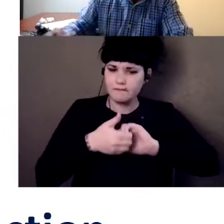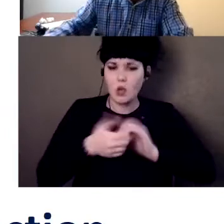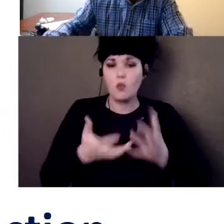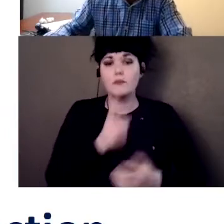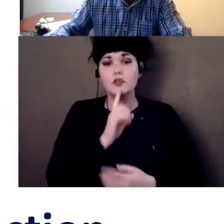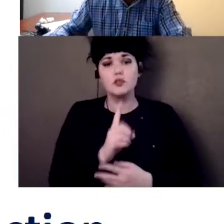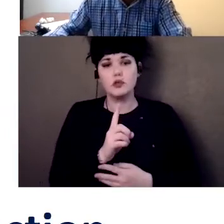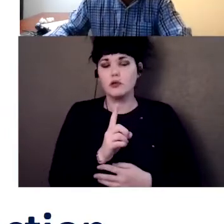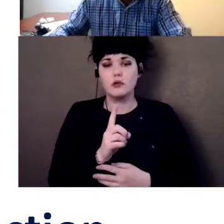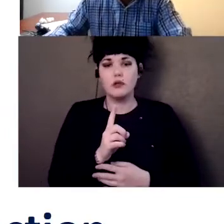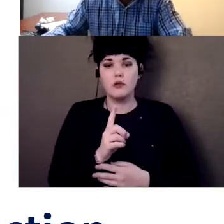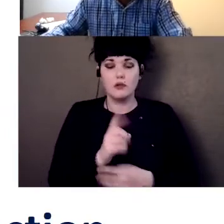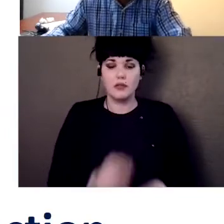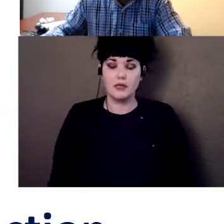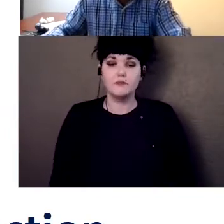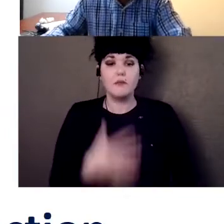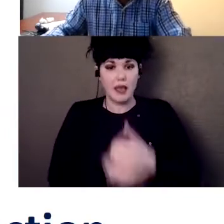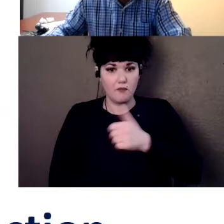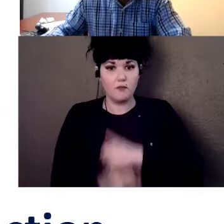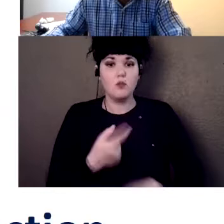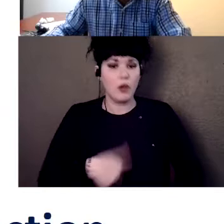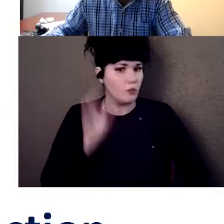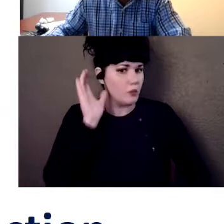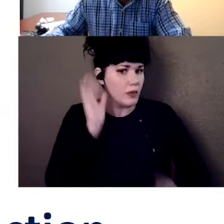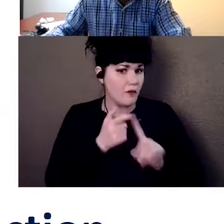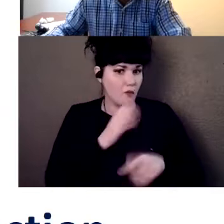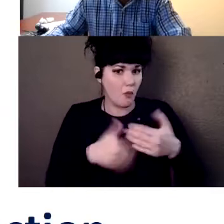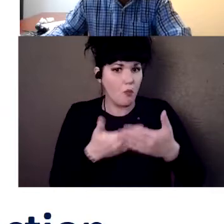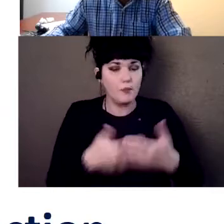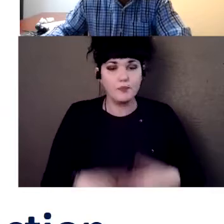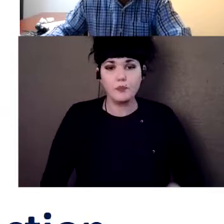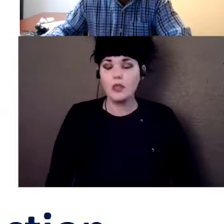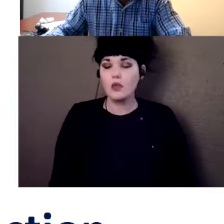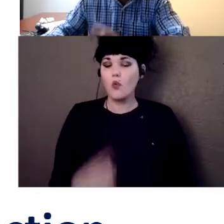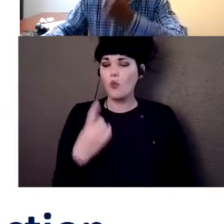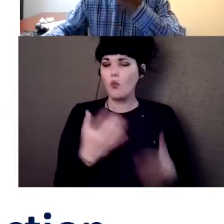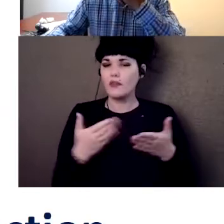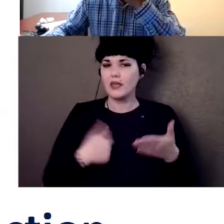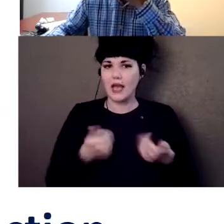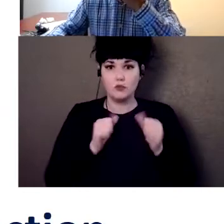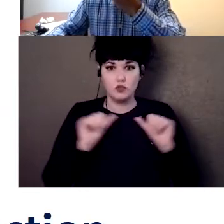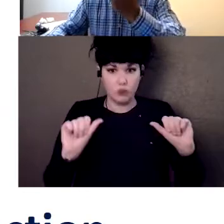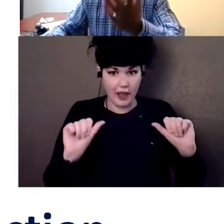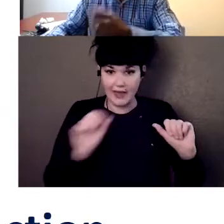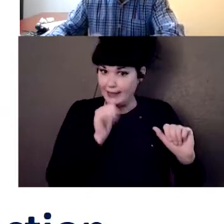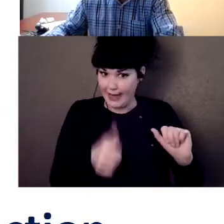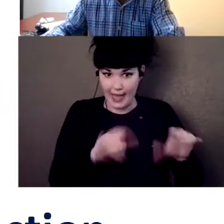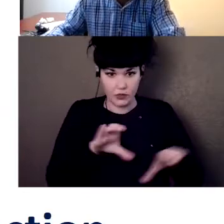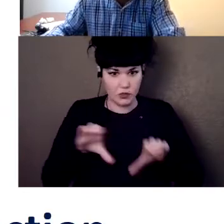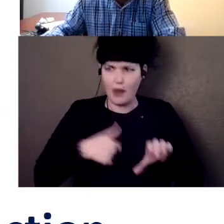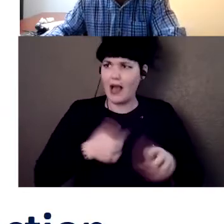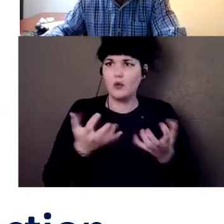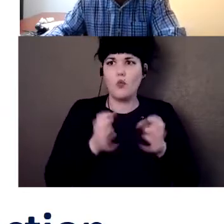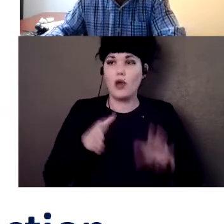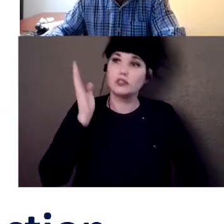is being addressed and everyone is being spoken for. So one of the things that I'm trying not to do is I don't want to do all the talking, but I'm going to do